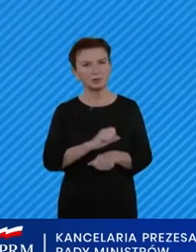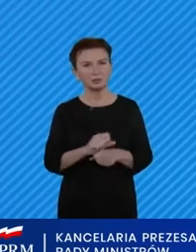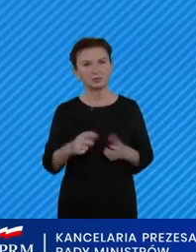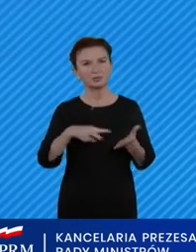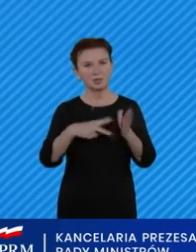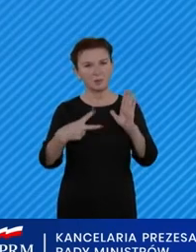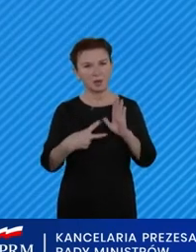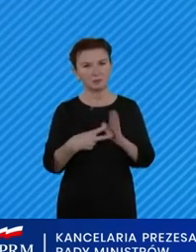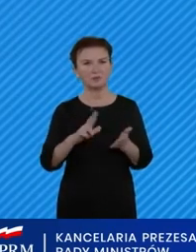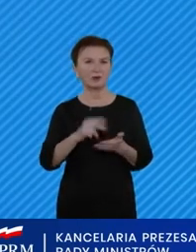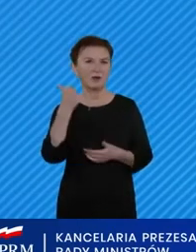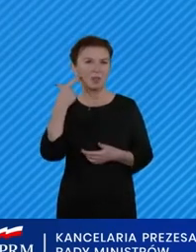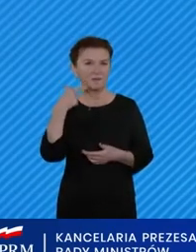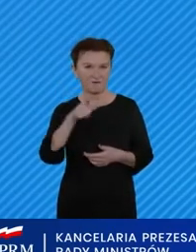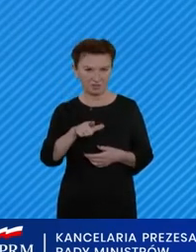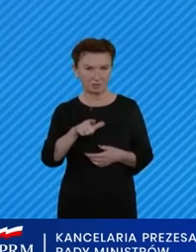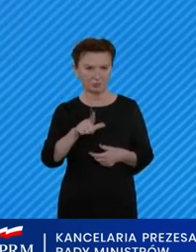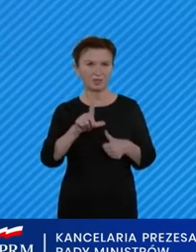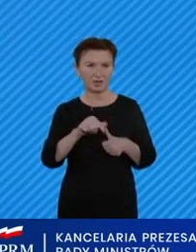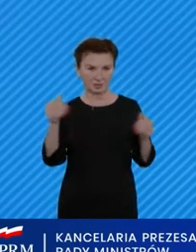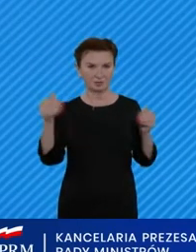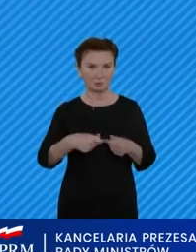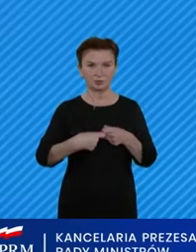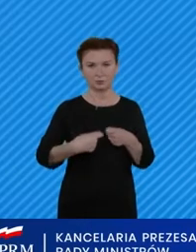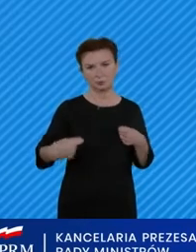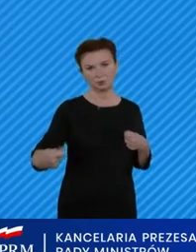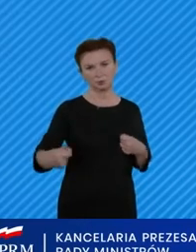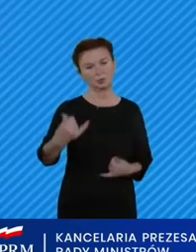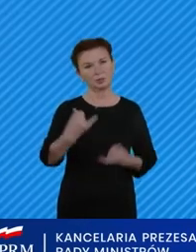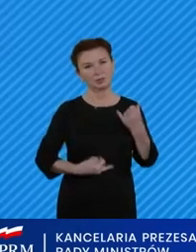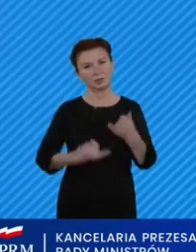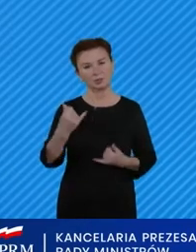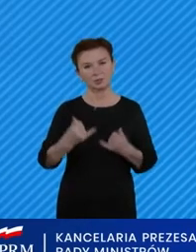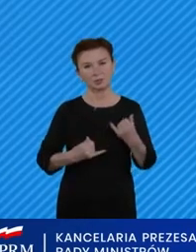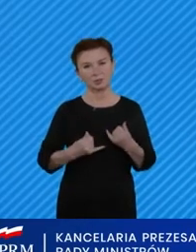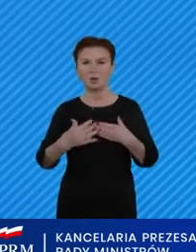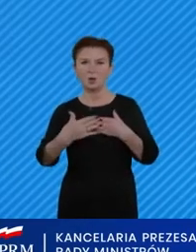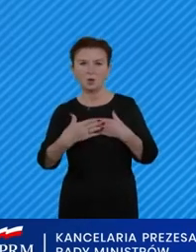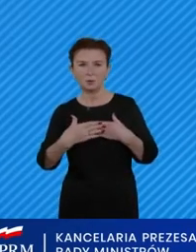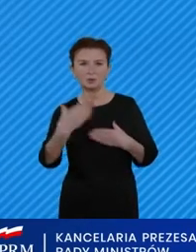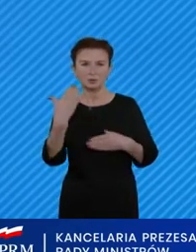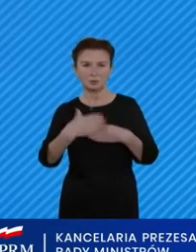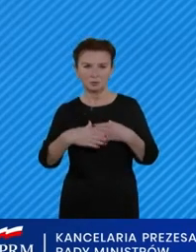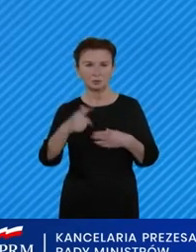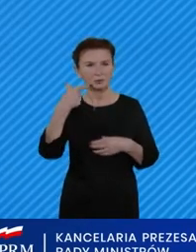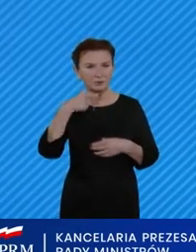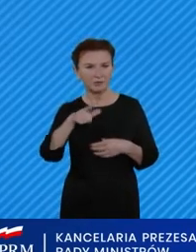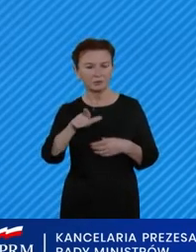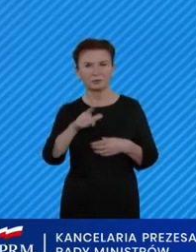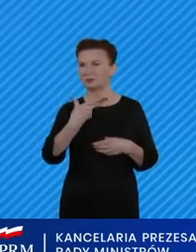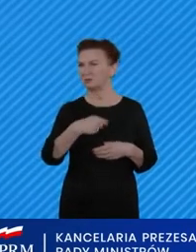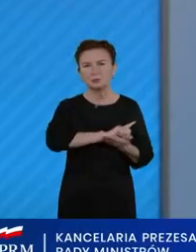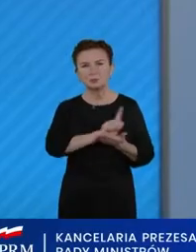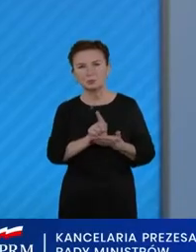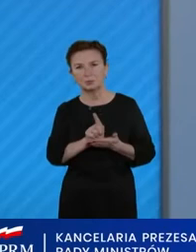if we don't see any improvement in the number of infections 2 weeks from now. Pod koniec drugiego tygodnia nie zauważymy